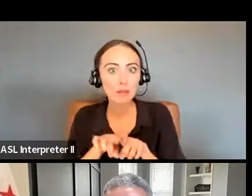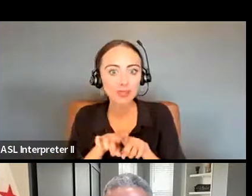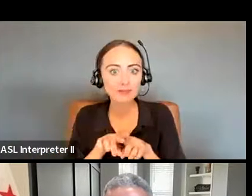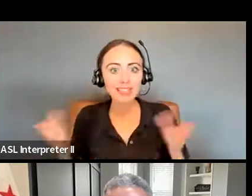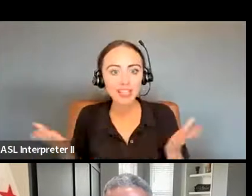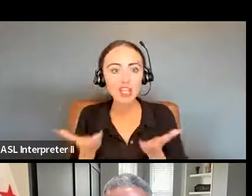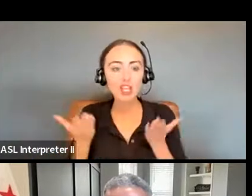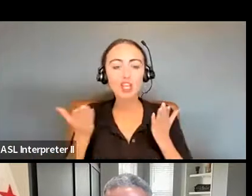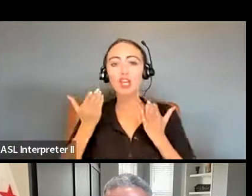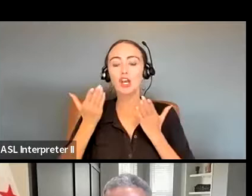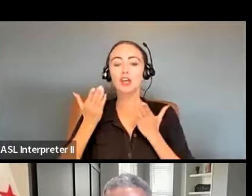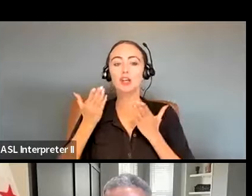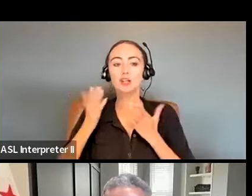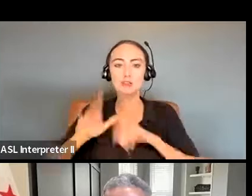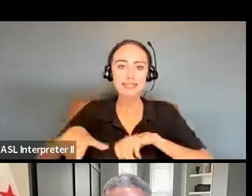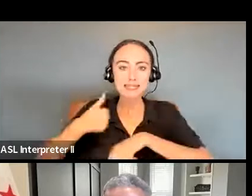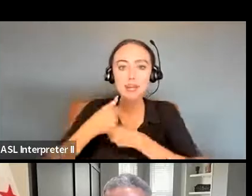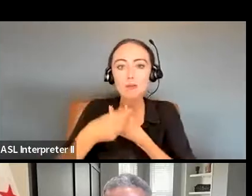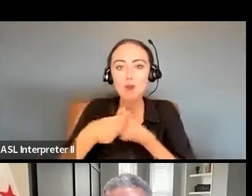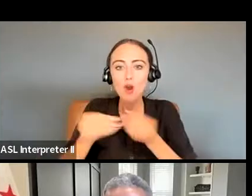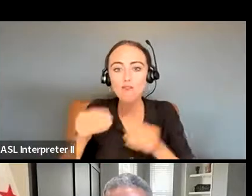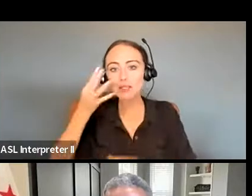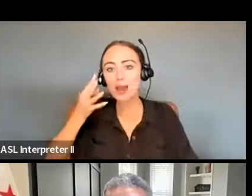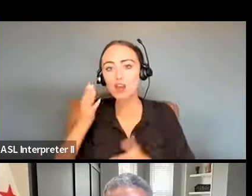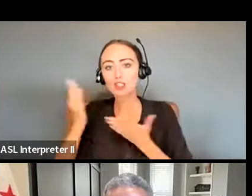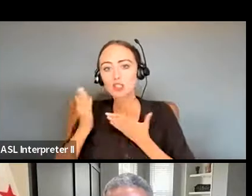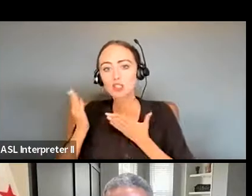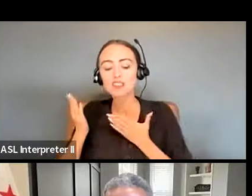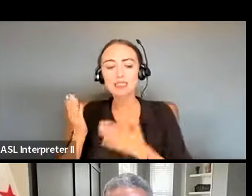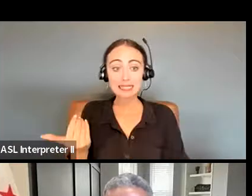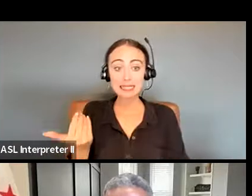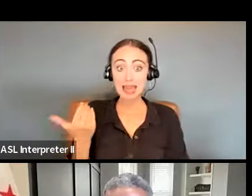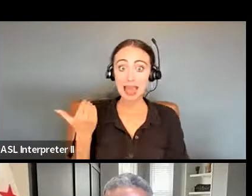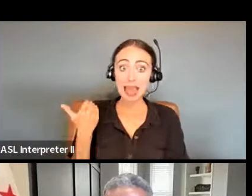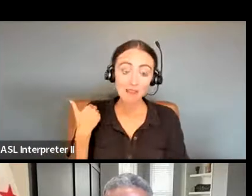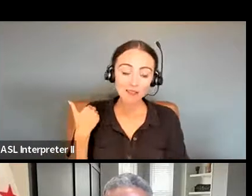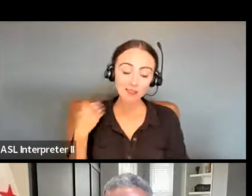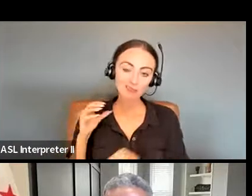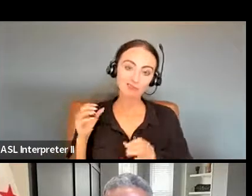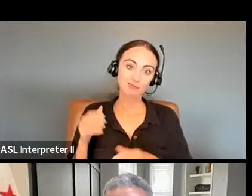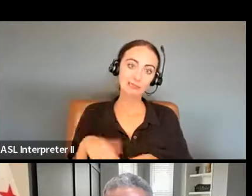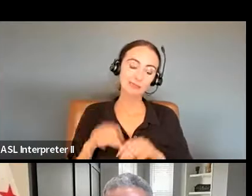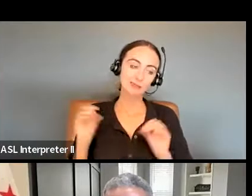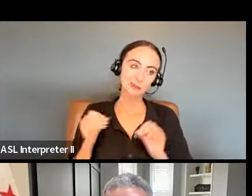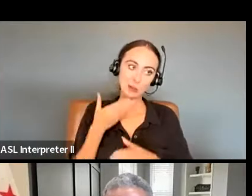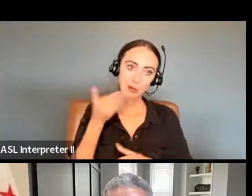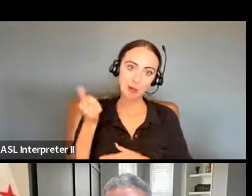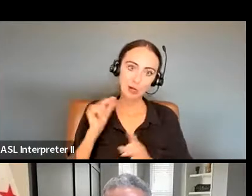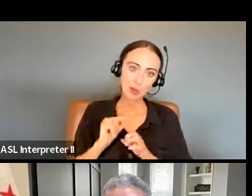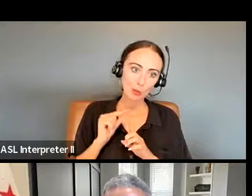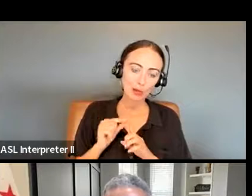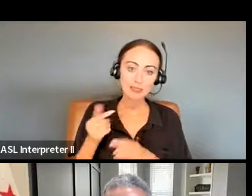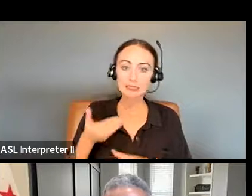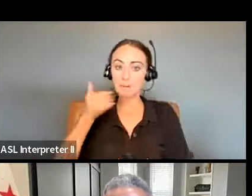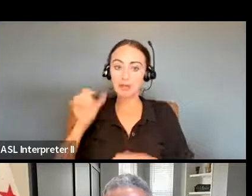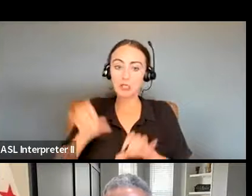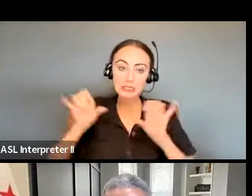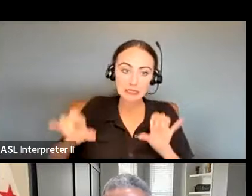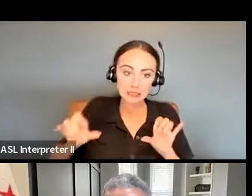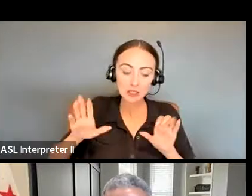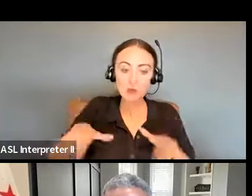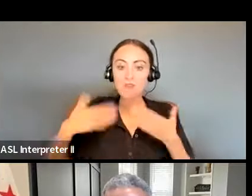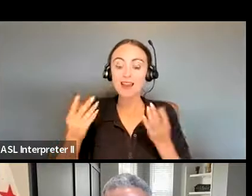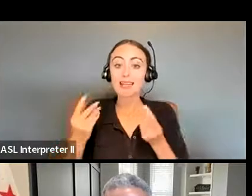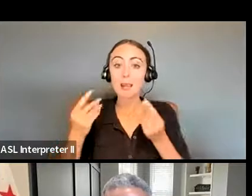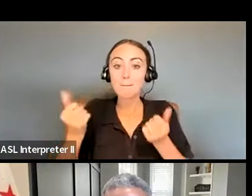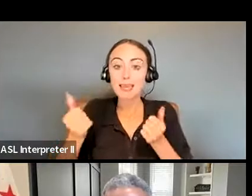about creating the Office of Migrant Services, about having, for lack of a better word, a bifurcated system so that giving